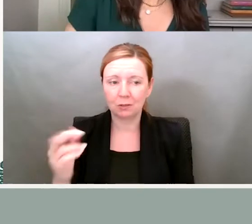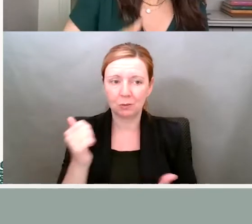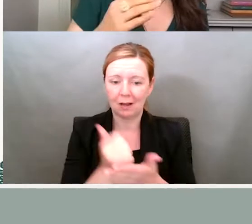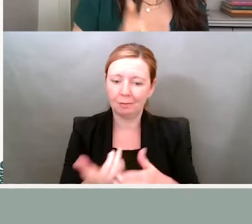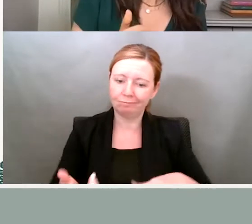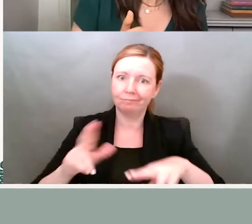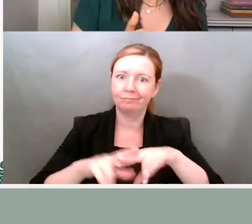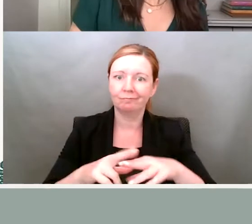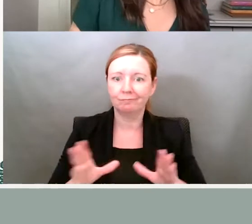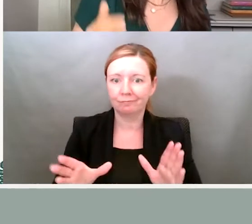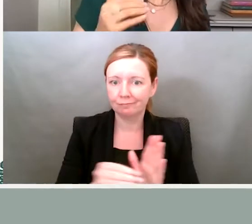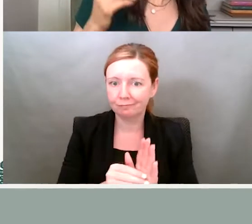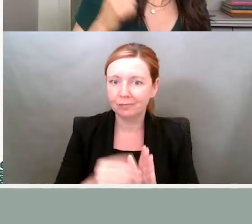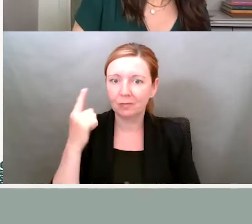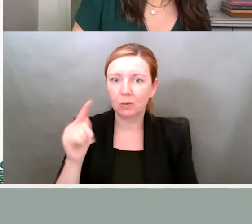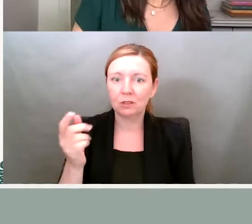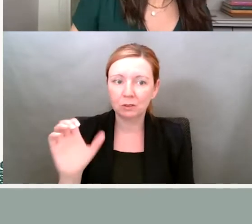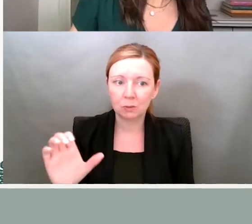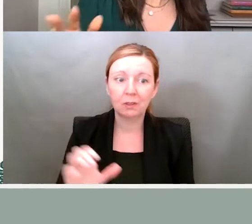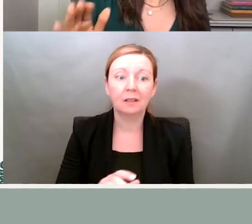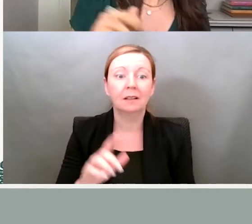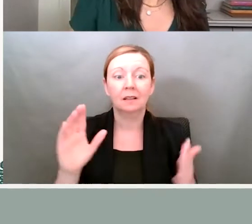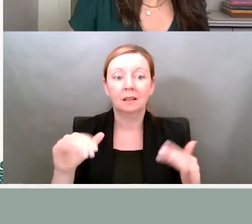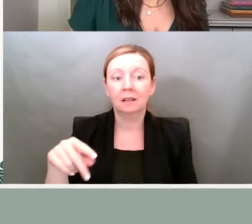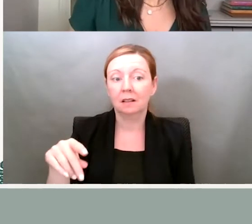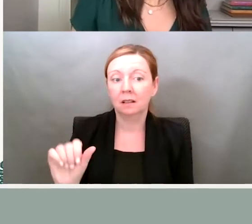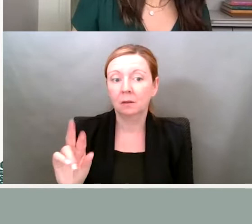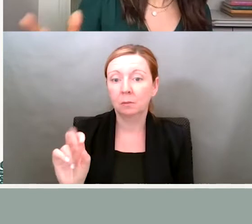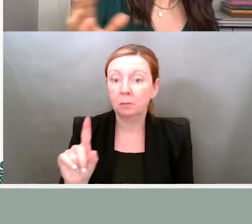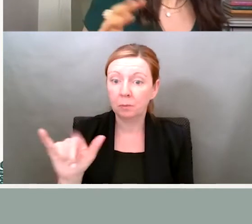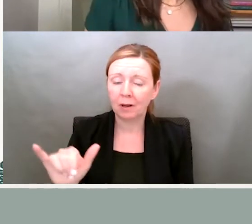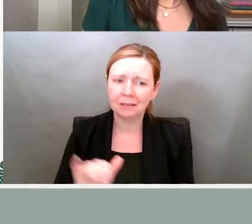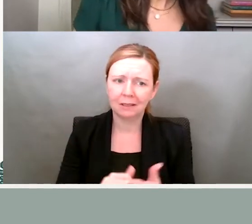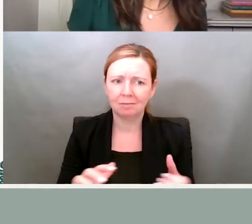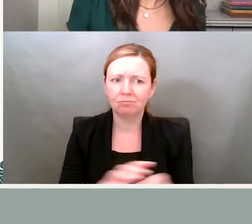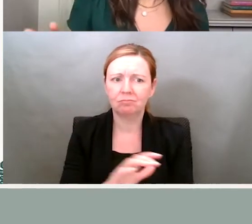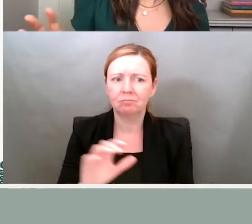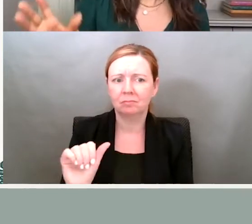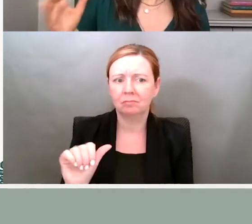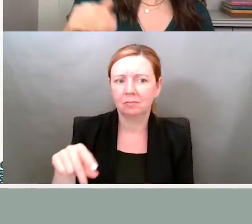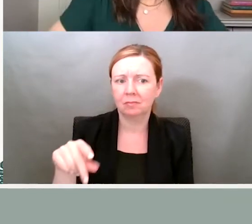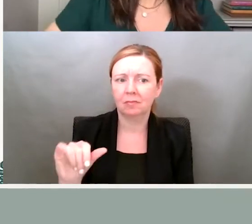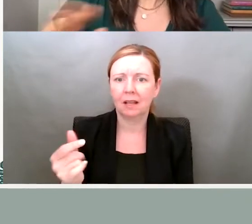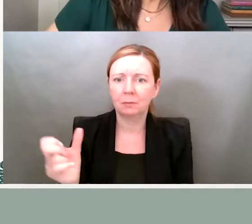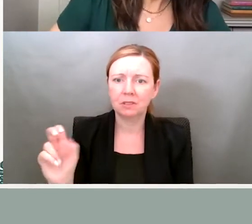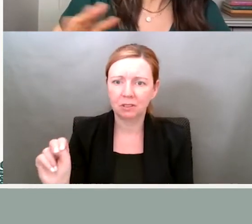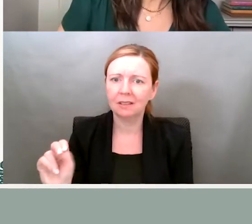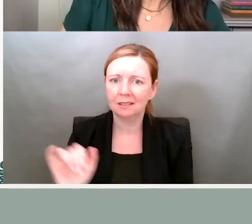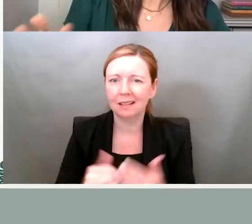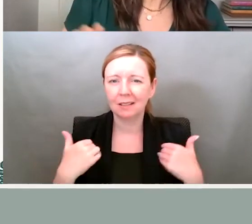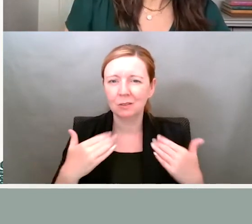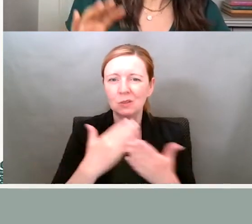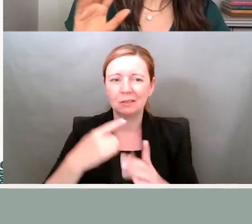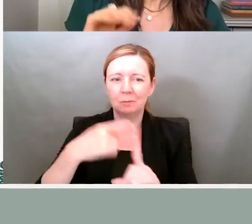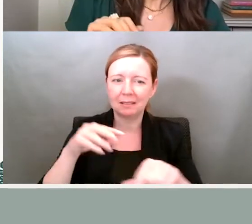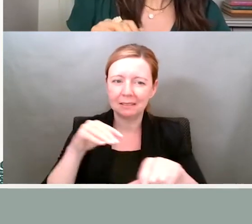turmeric, and parsley, which is rich in epigenin, which also has been shown to have a good positive effect